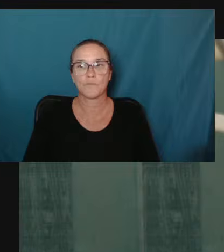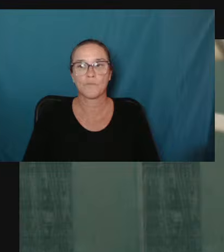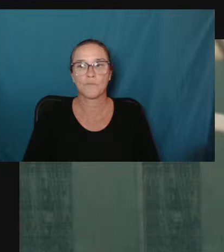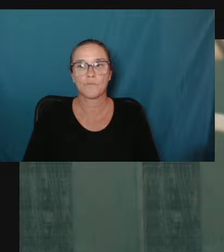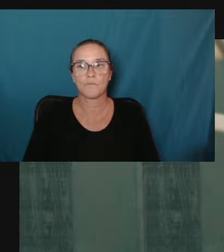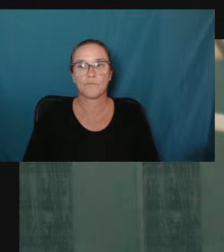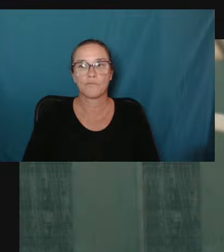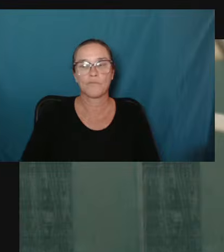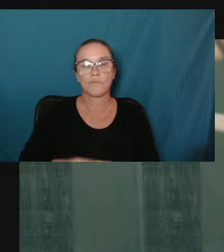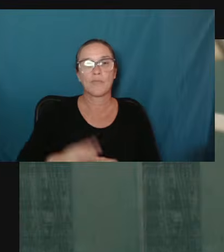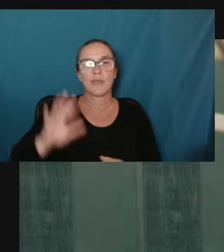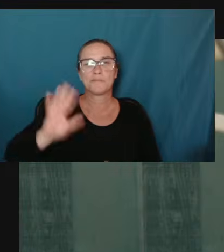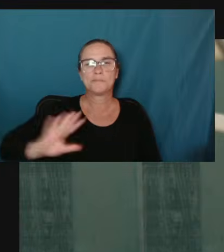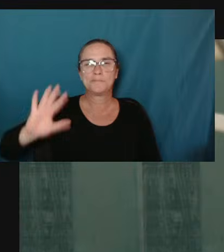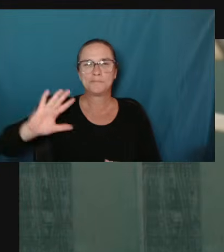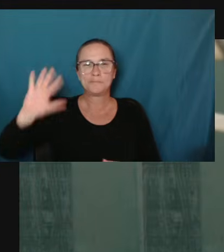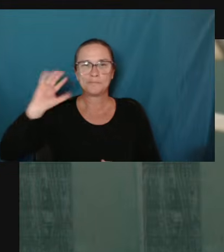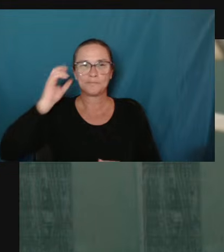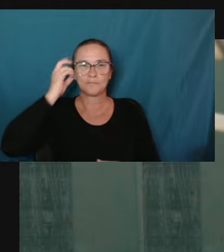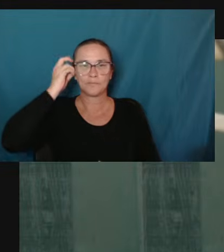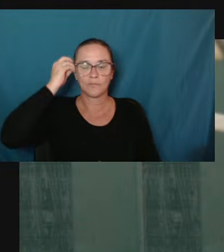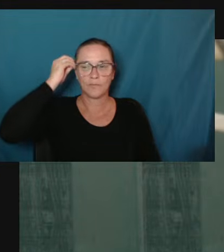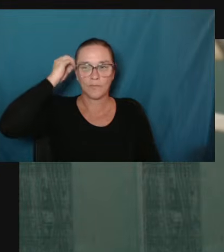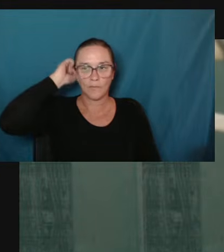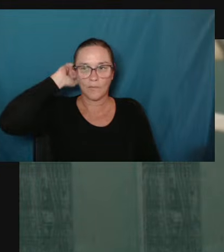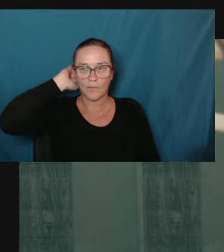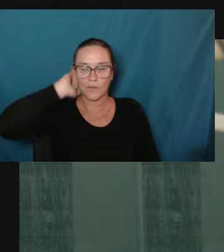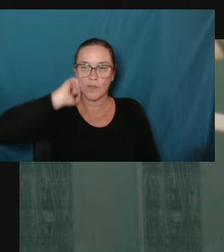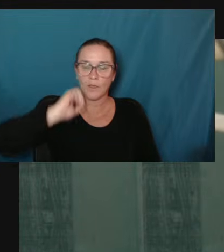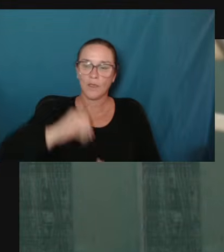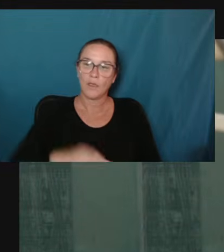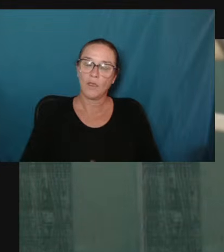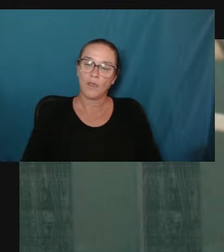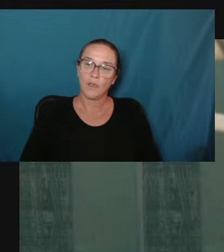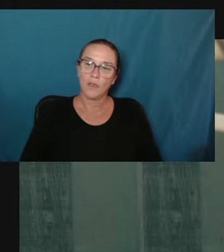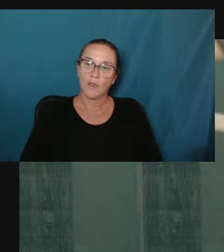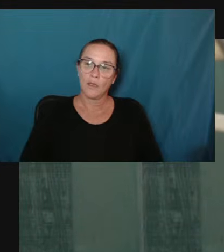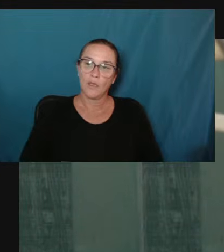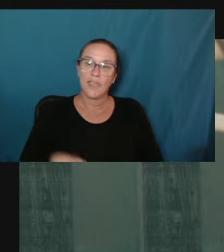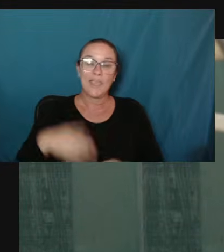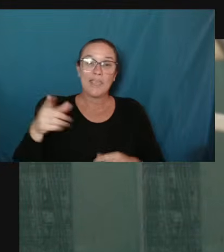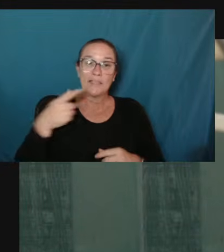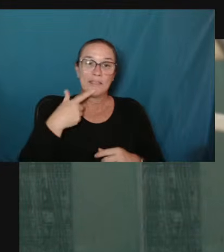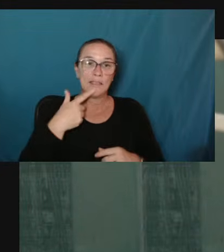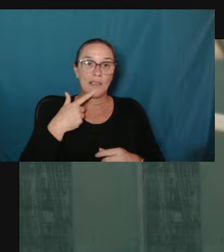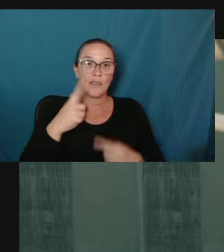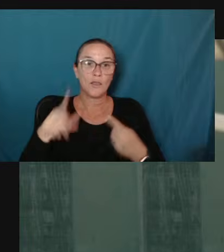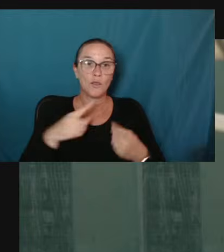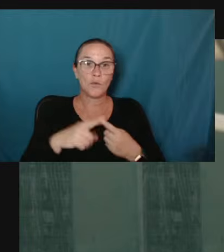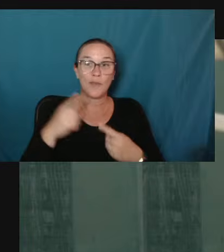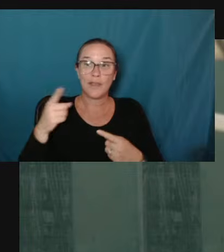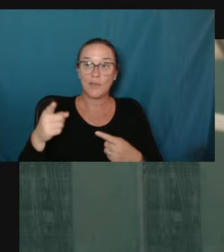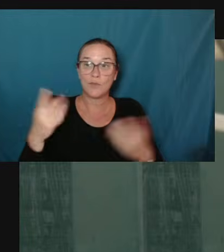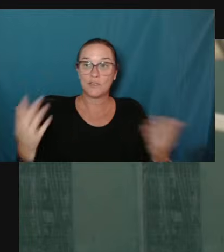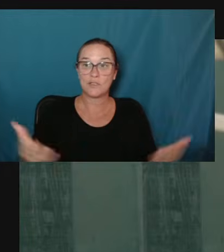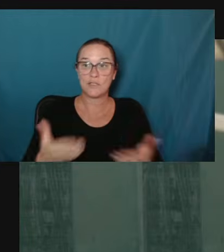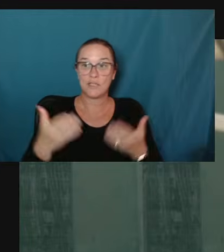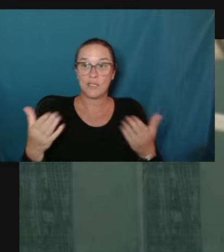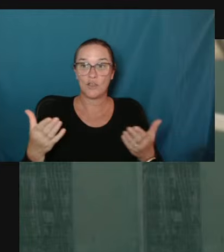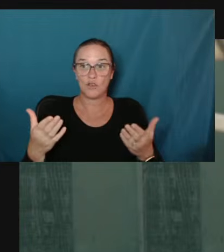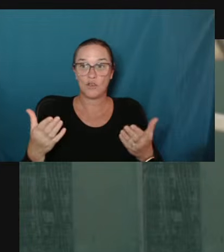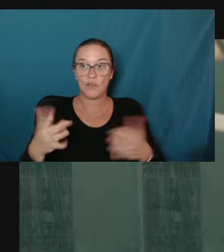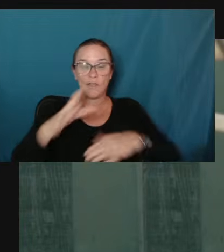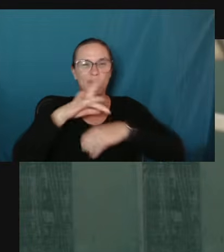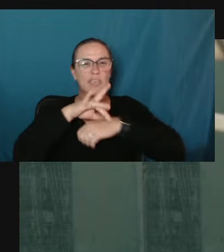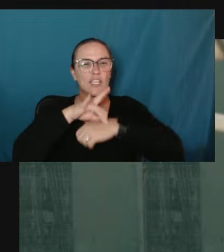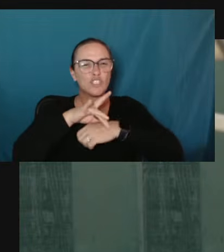back in time, so Don was saying when he was here, geologic concepts